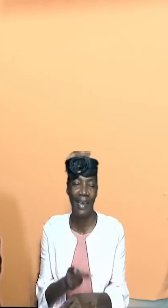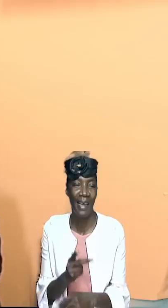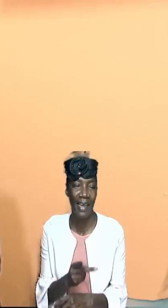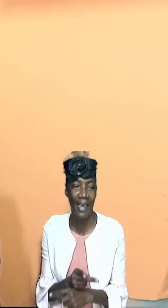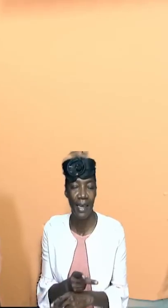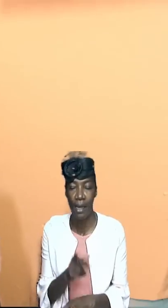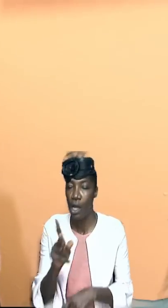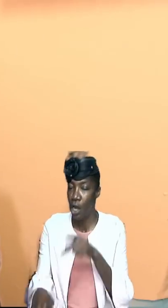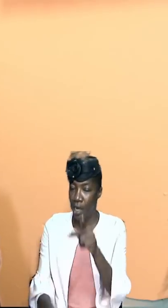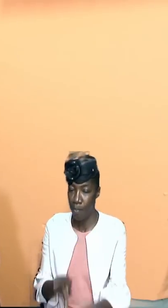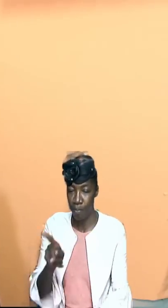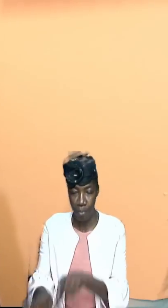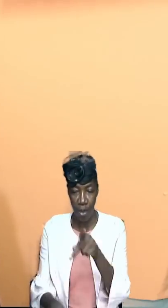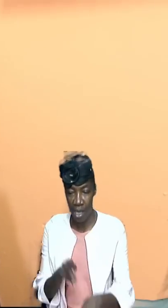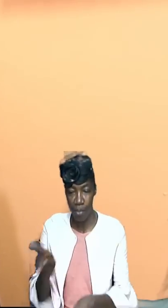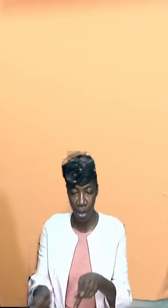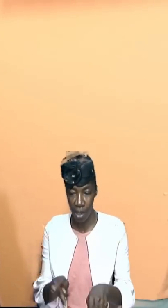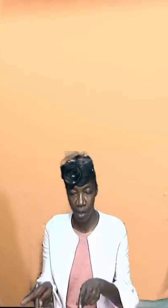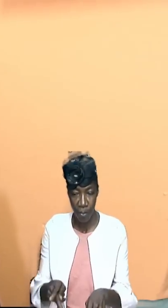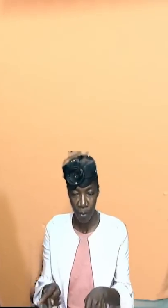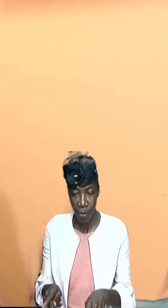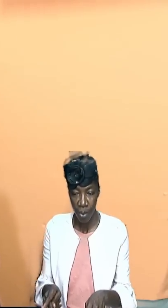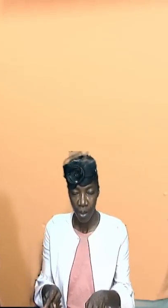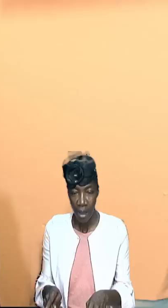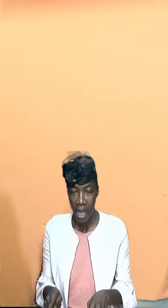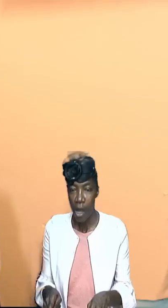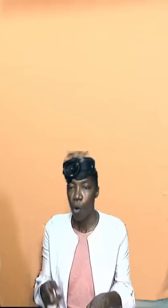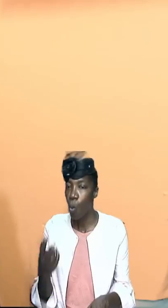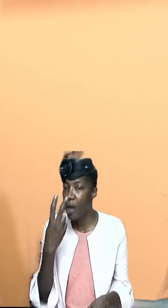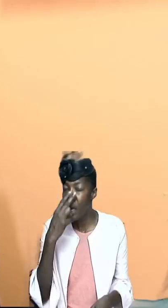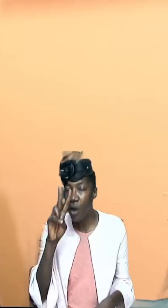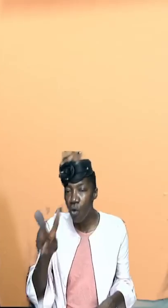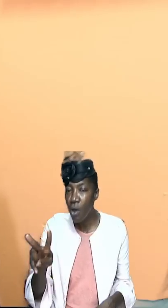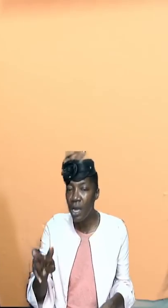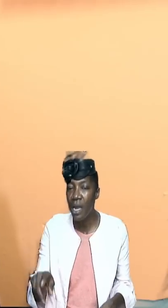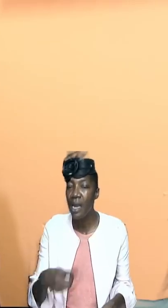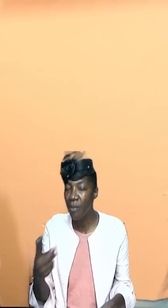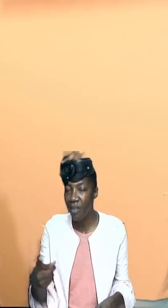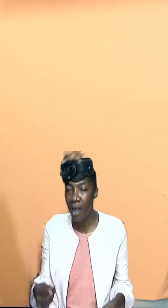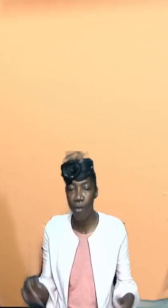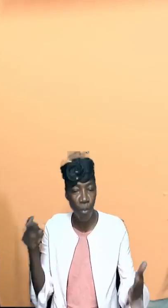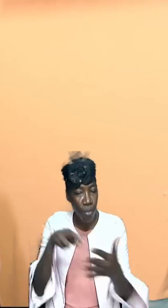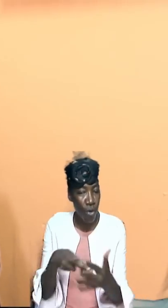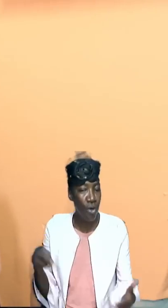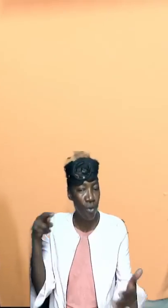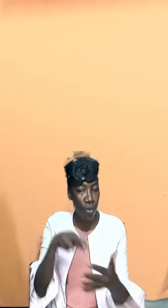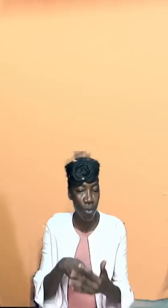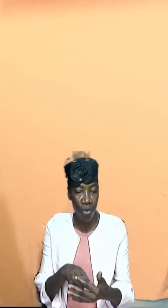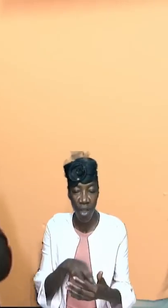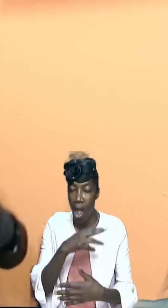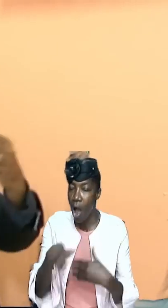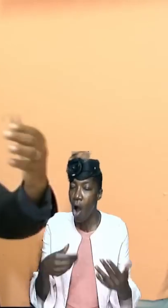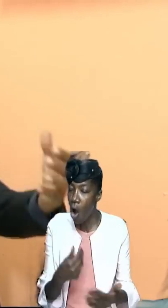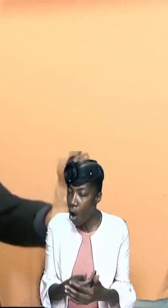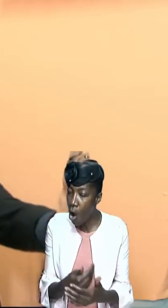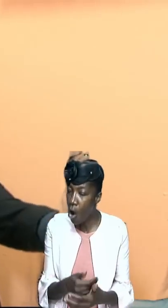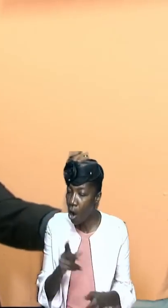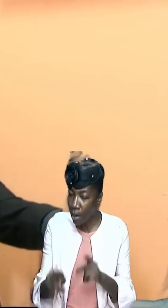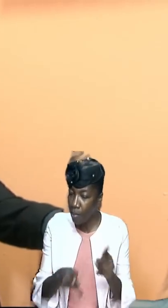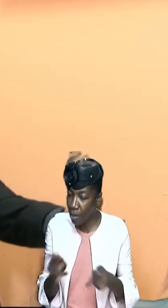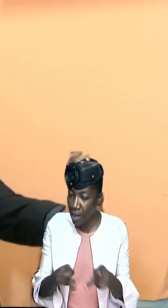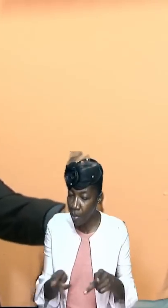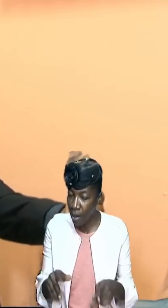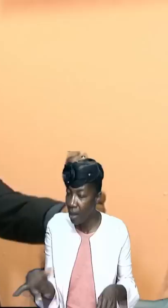Caucasians, their gene pool, when they went there, when they start to reproduce, they look, all the offspring are Caucasians. Our